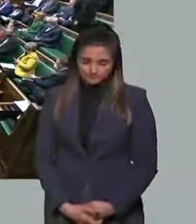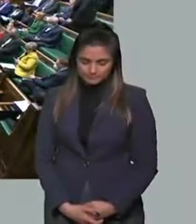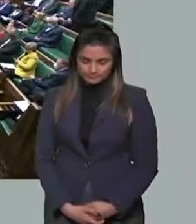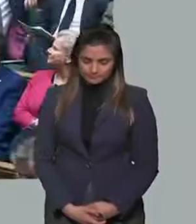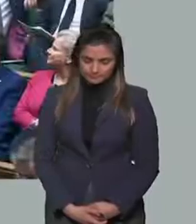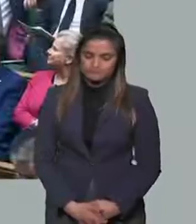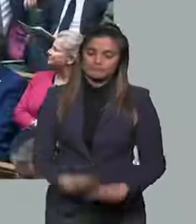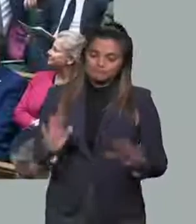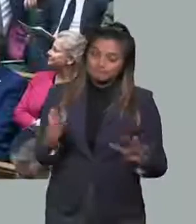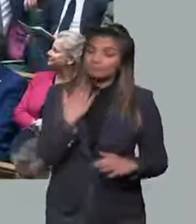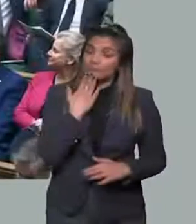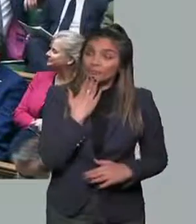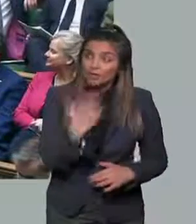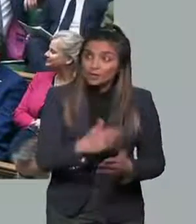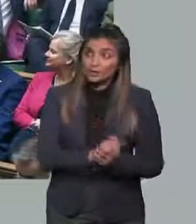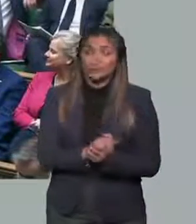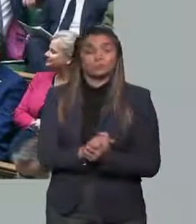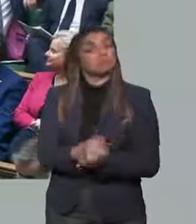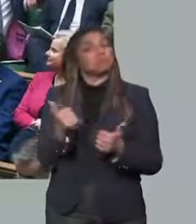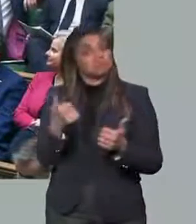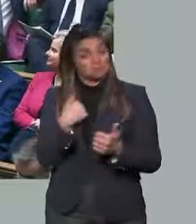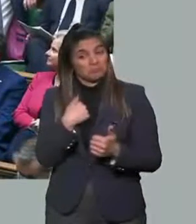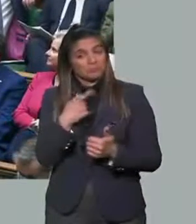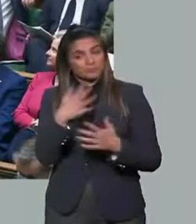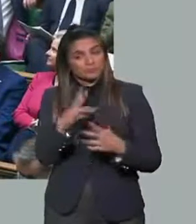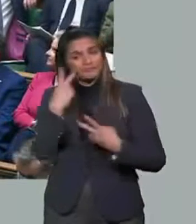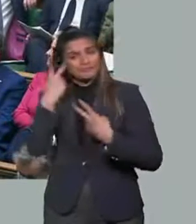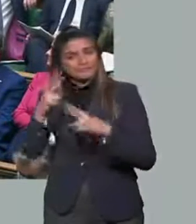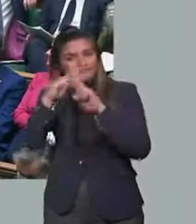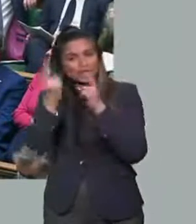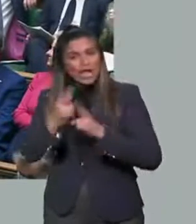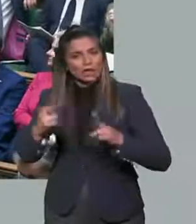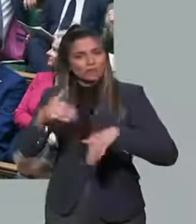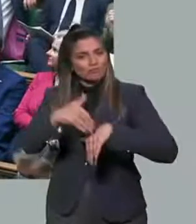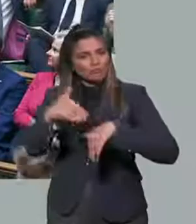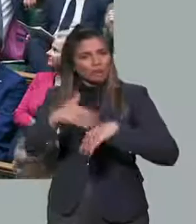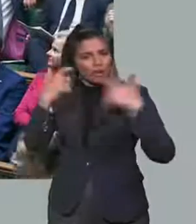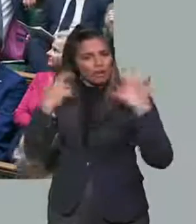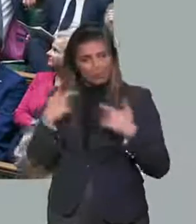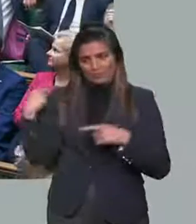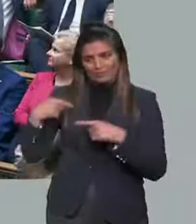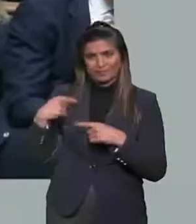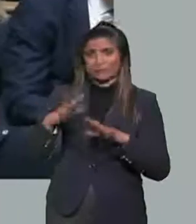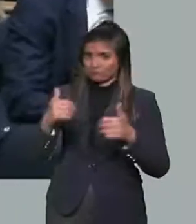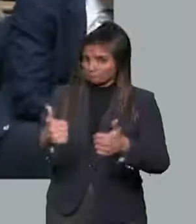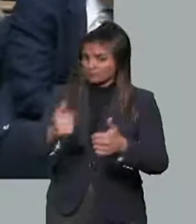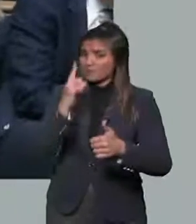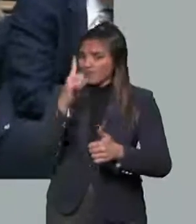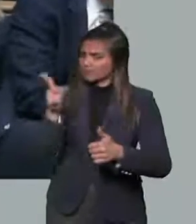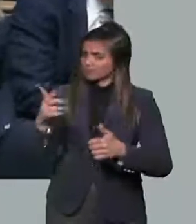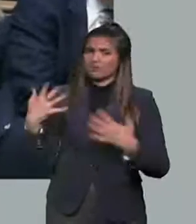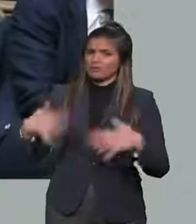It was very good to see my right honourable friend visit the International Criminal Court earlier this week, but they have enduring difficulties with